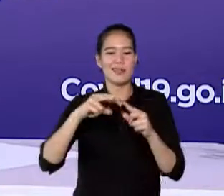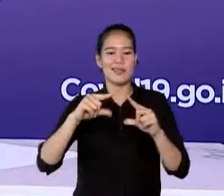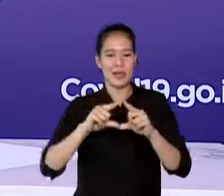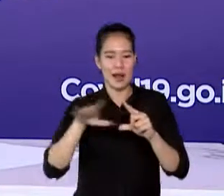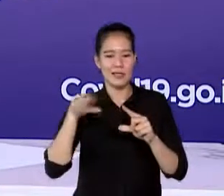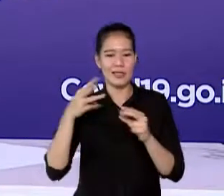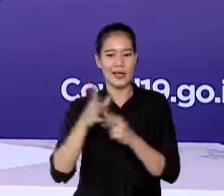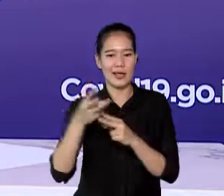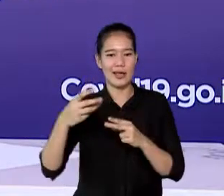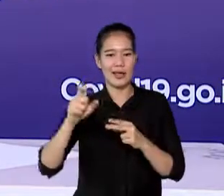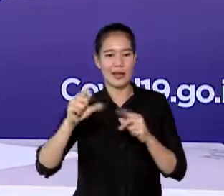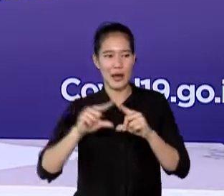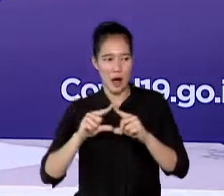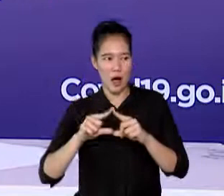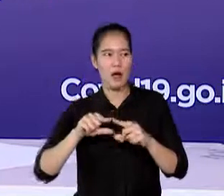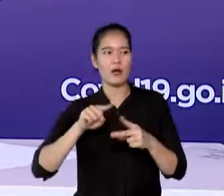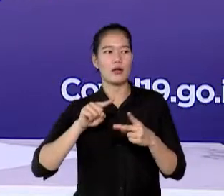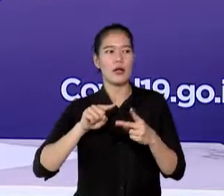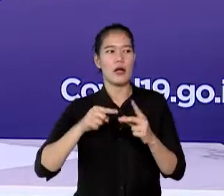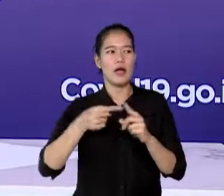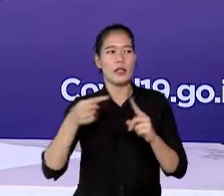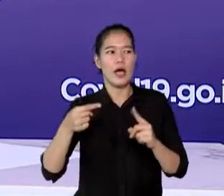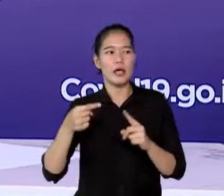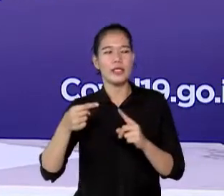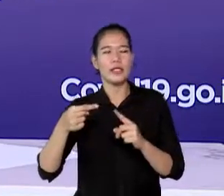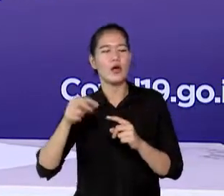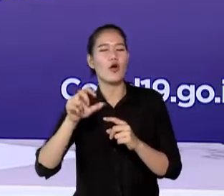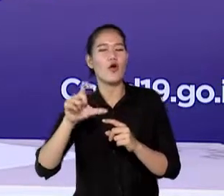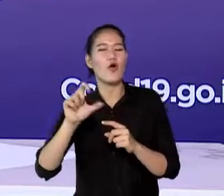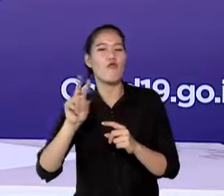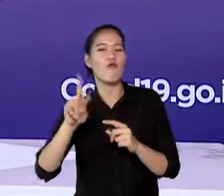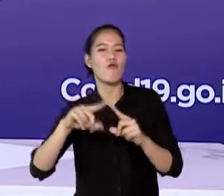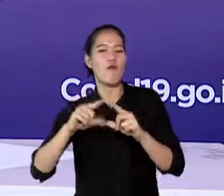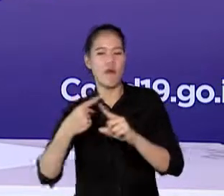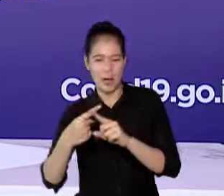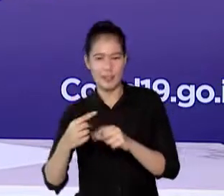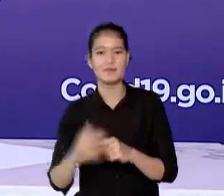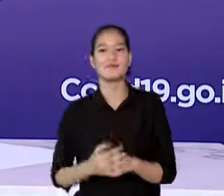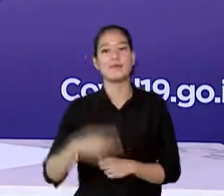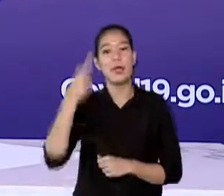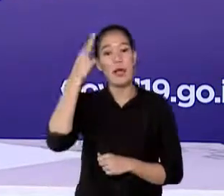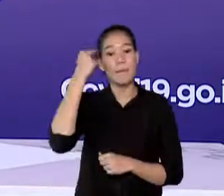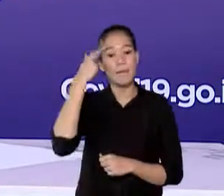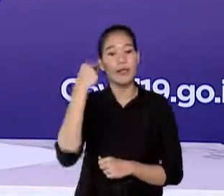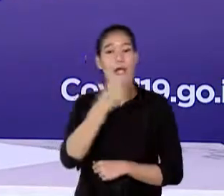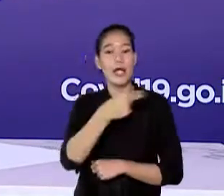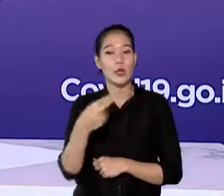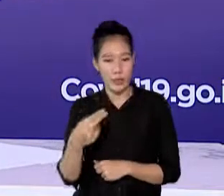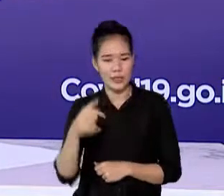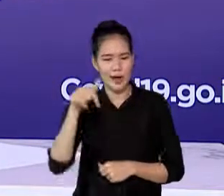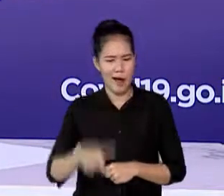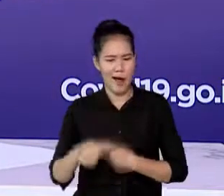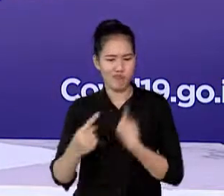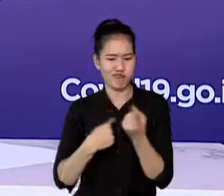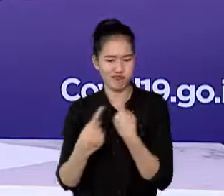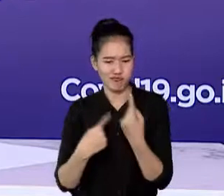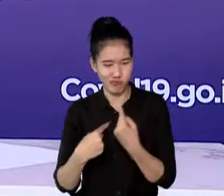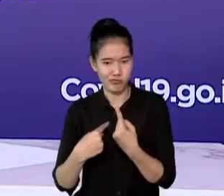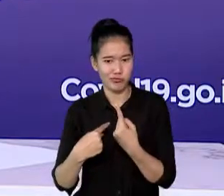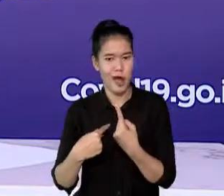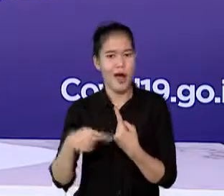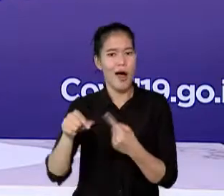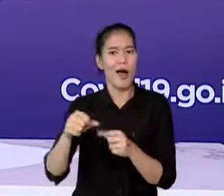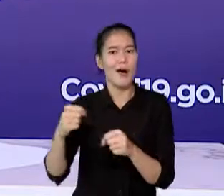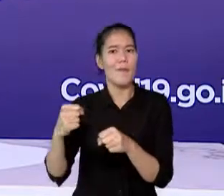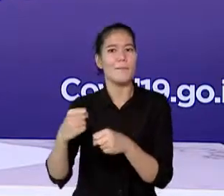vaccine from the COVAX-Gavi Alliance. And the government of Indonesia is also in discussions with other